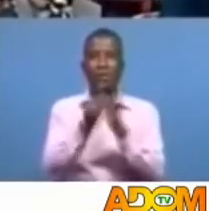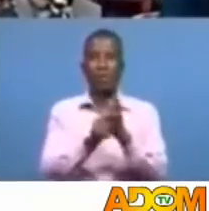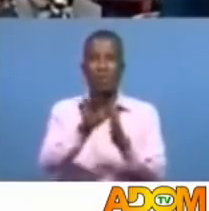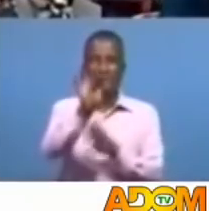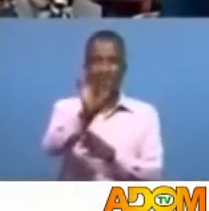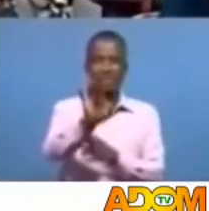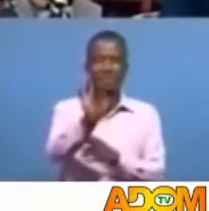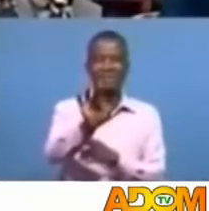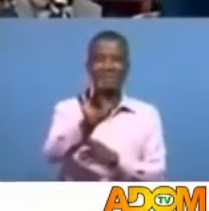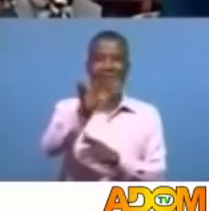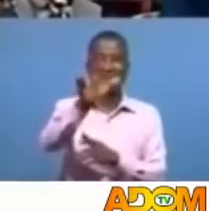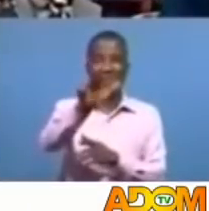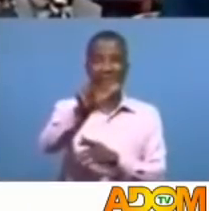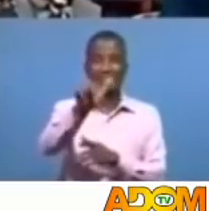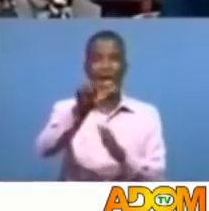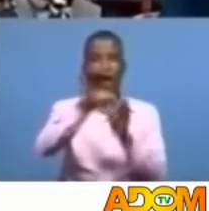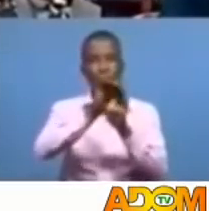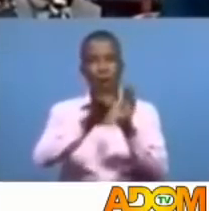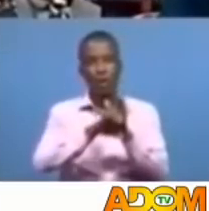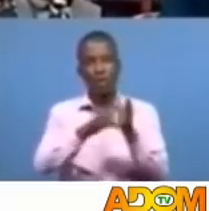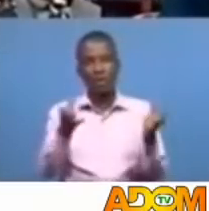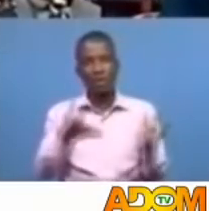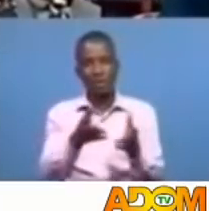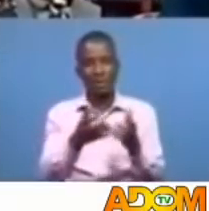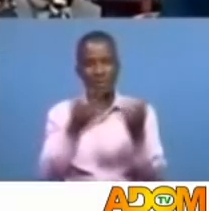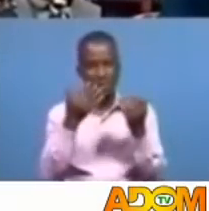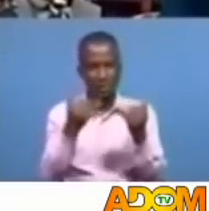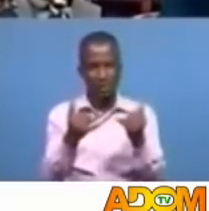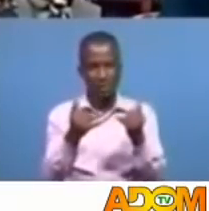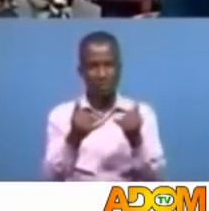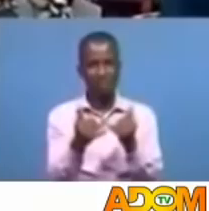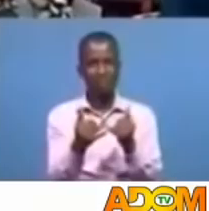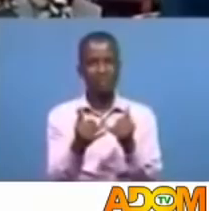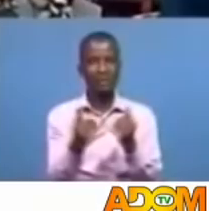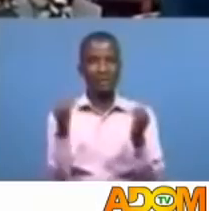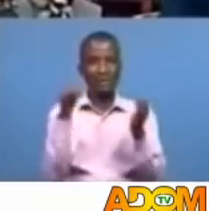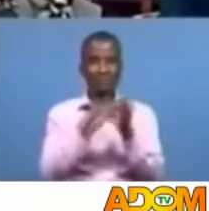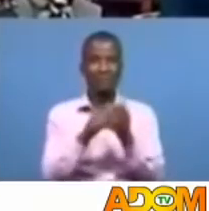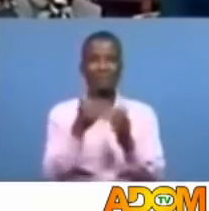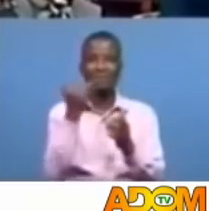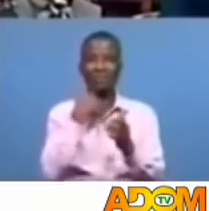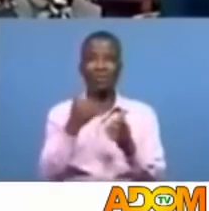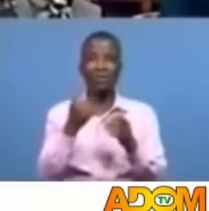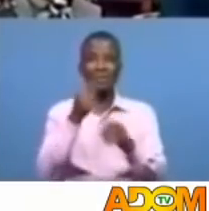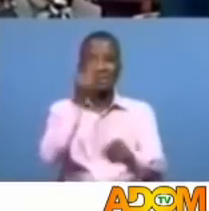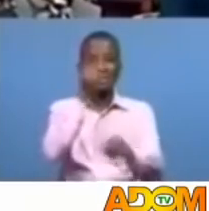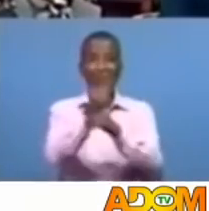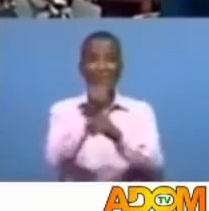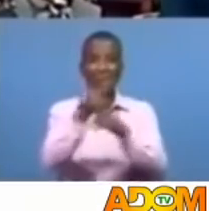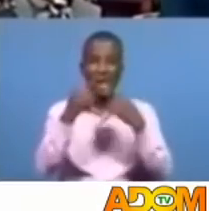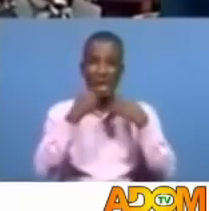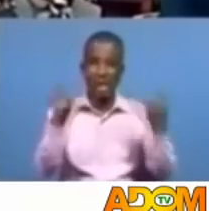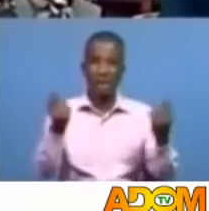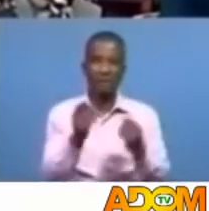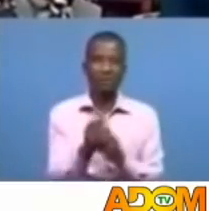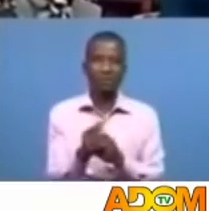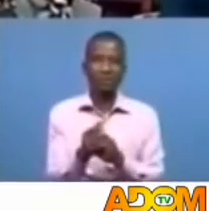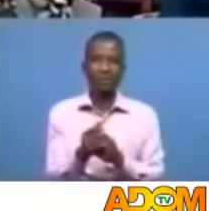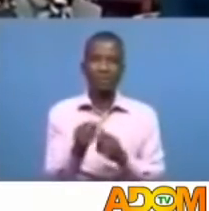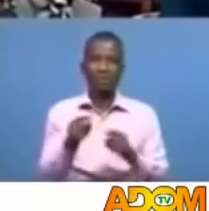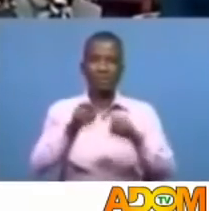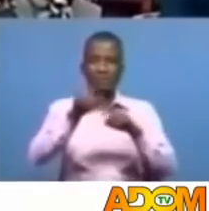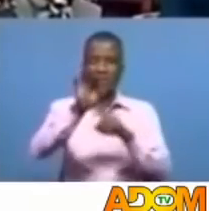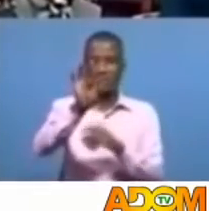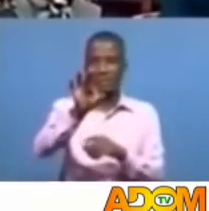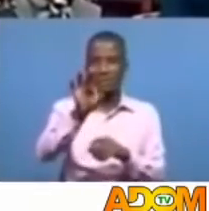1913 of the Constitution and has occasioned a grave miscarriage of justice. And Article